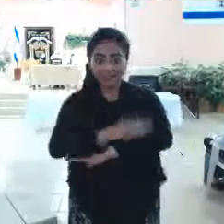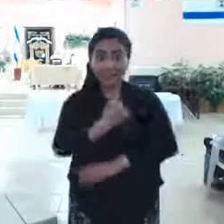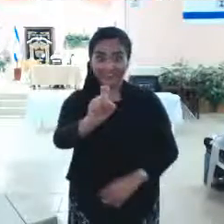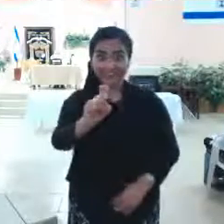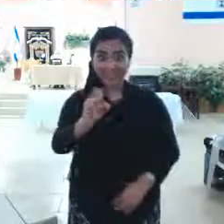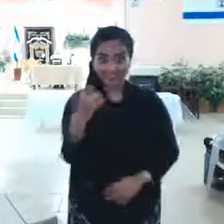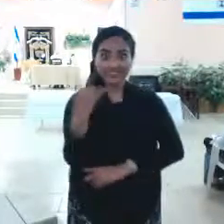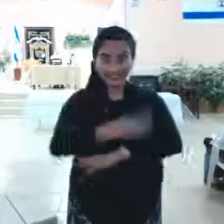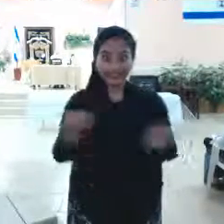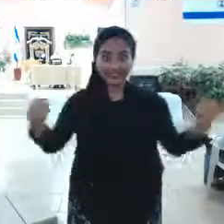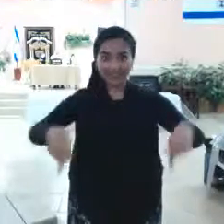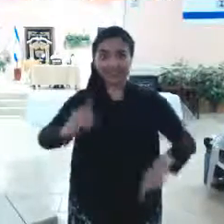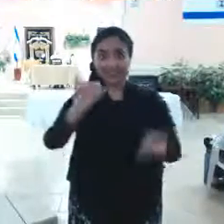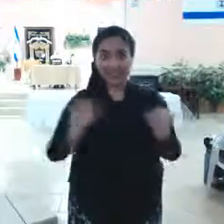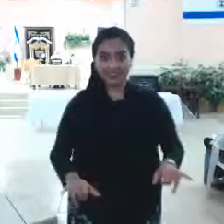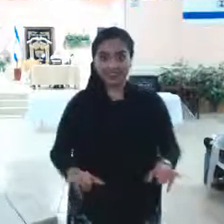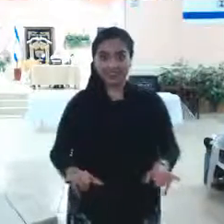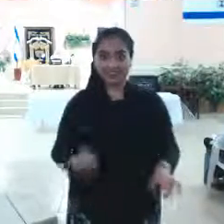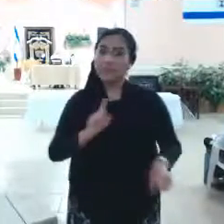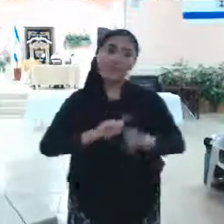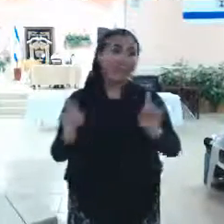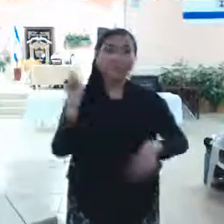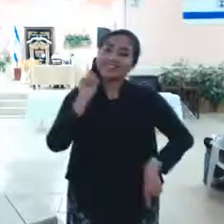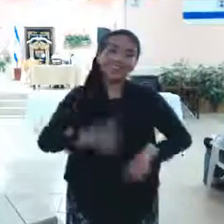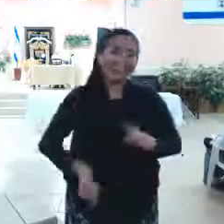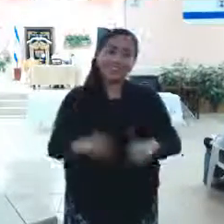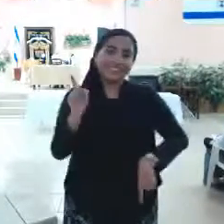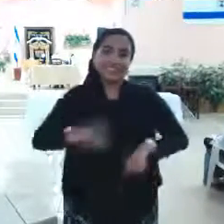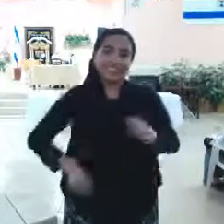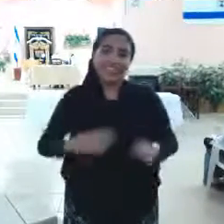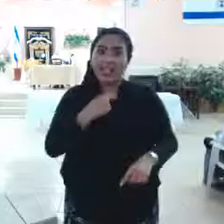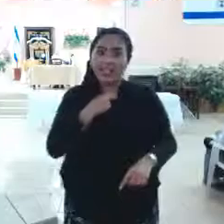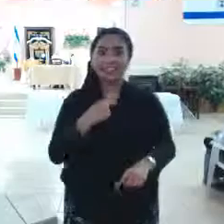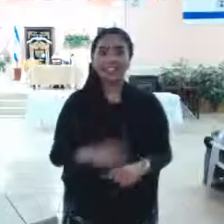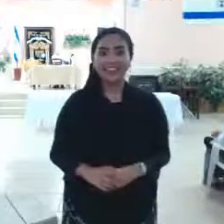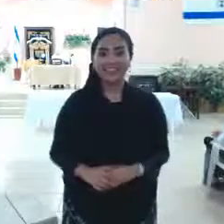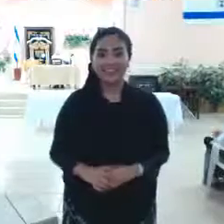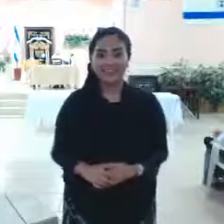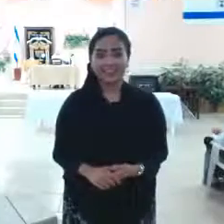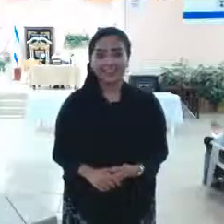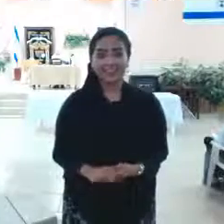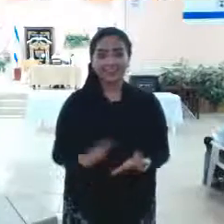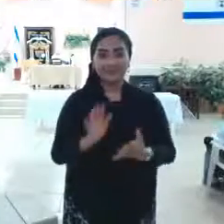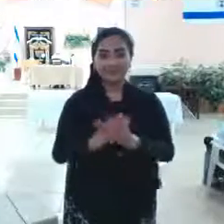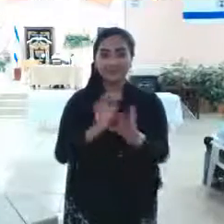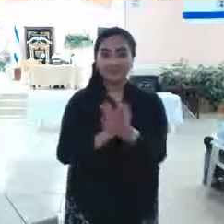Other 7 days. But it's not possible. But